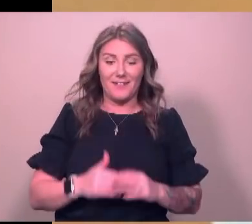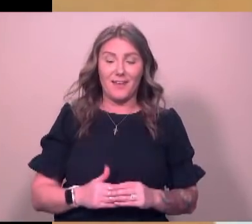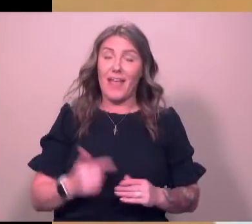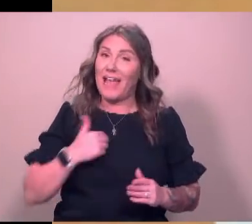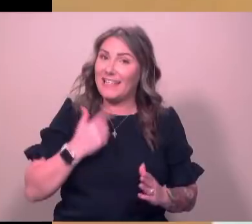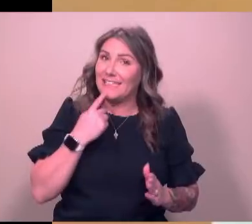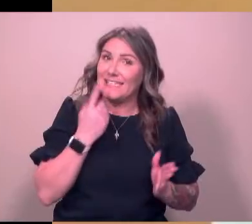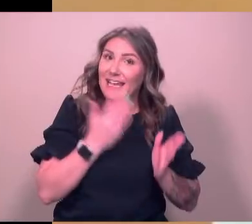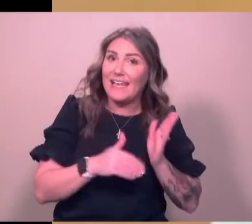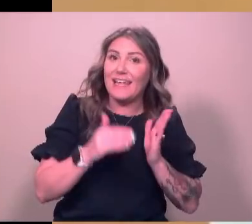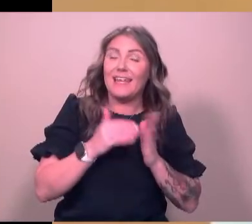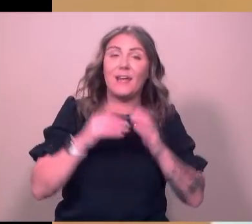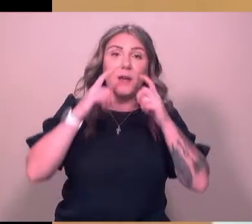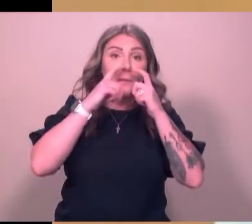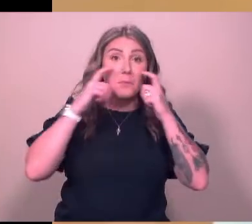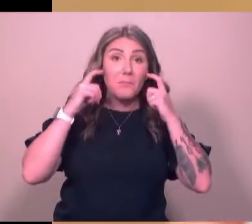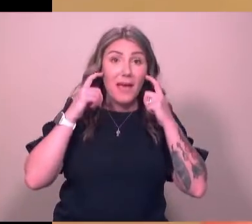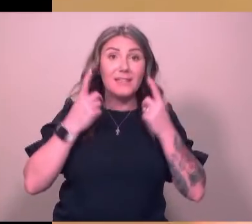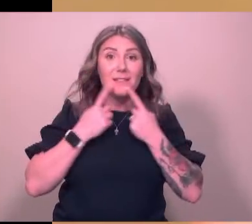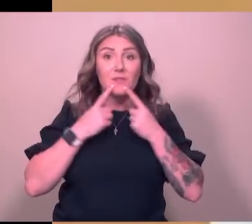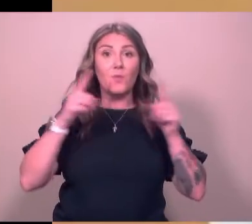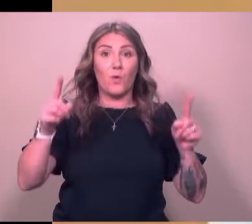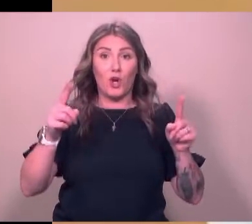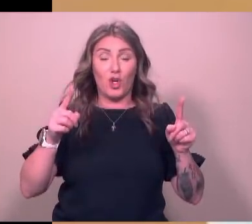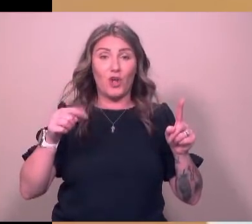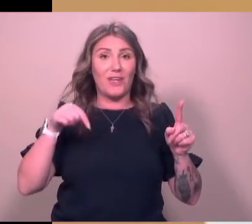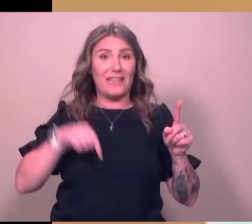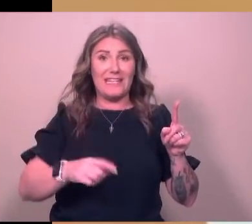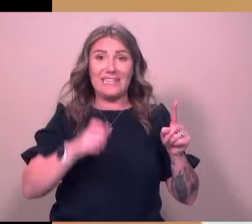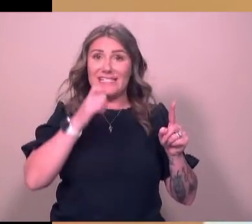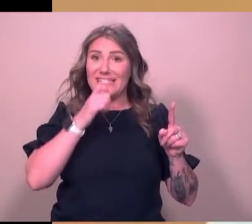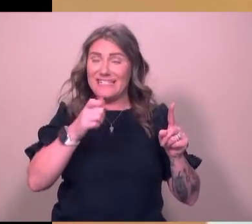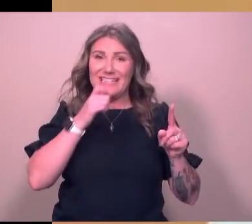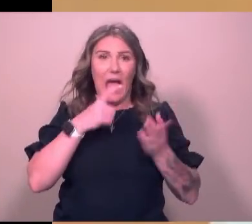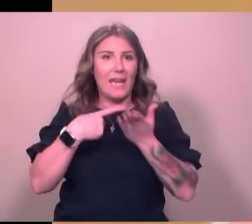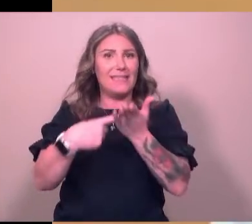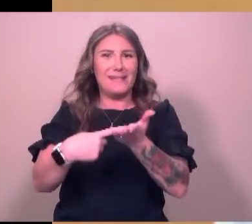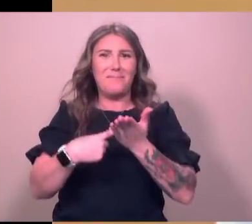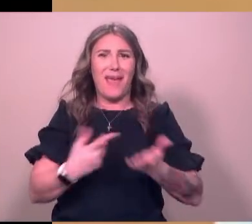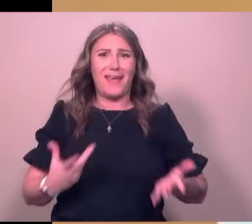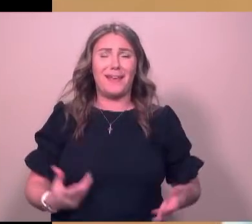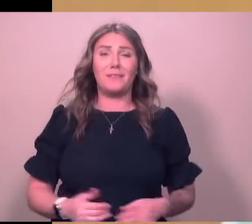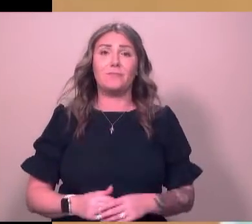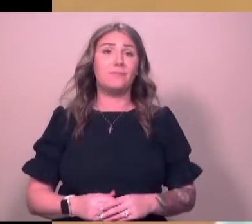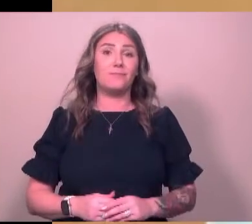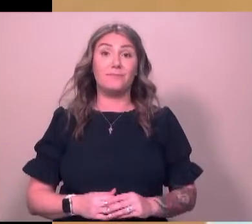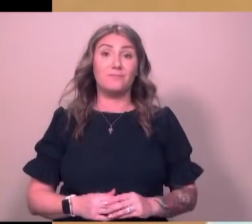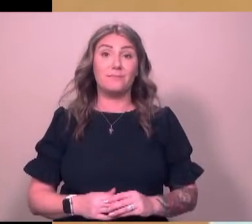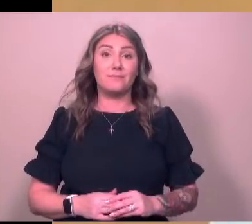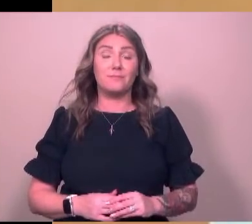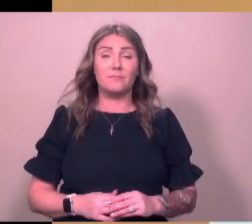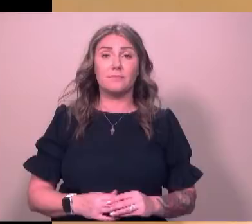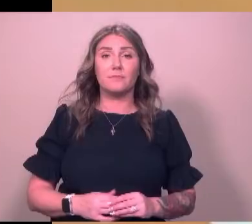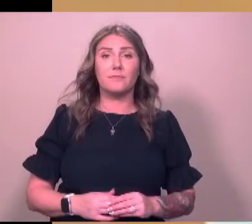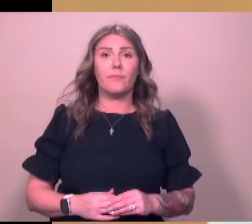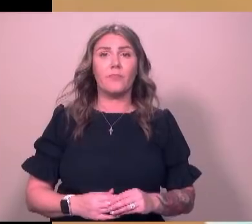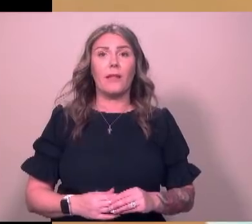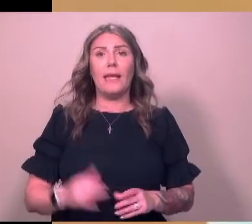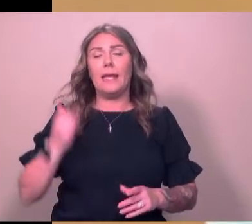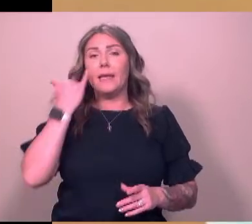and over again. Masks work. This is not debatable. Even if they don't